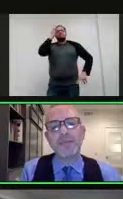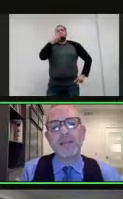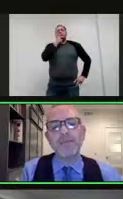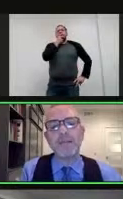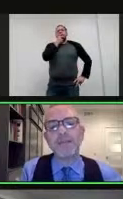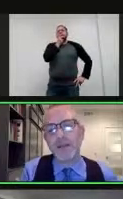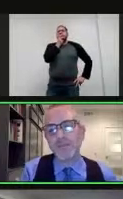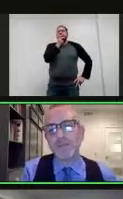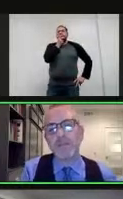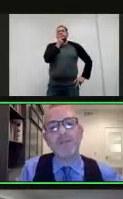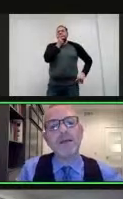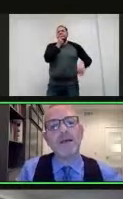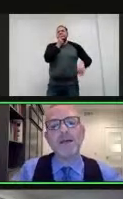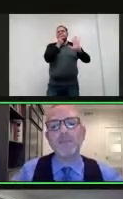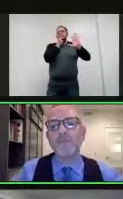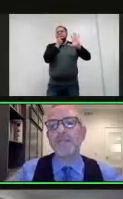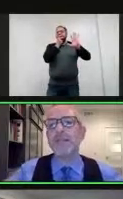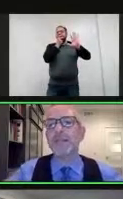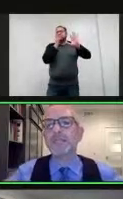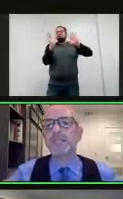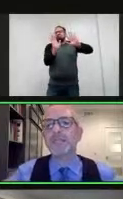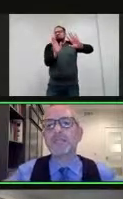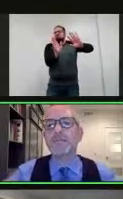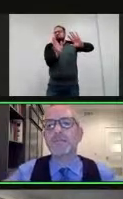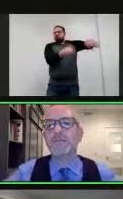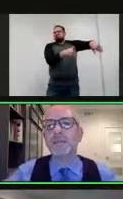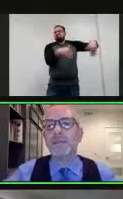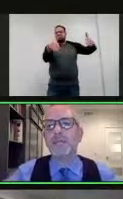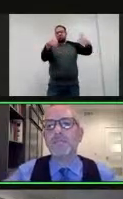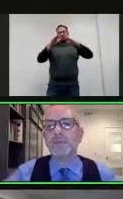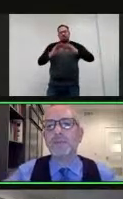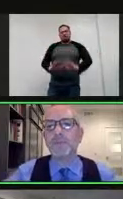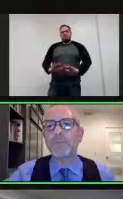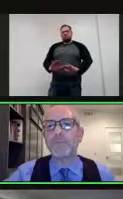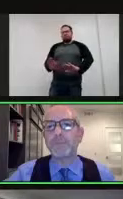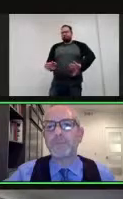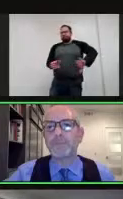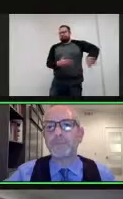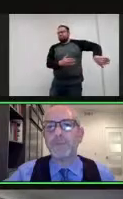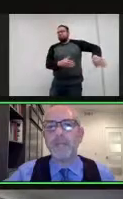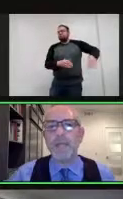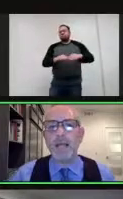I think I'm going to leave that there, actually, and move to that next bullet point.